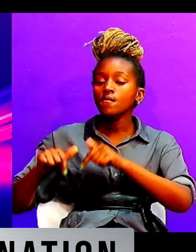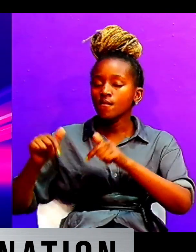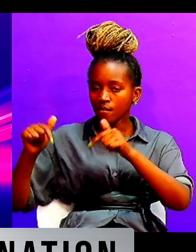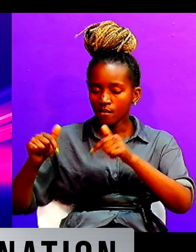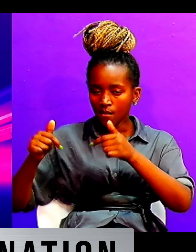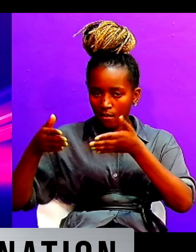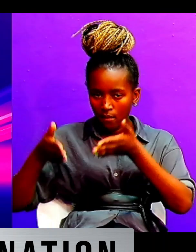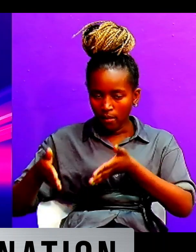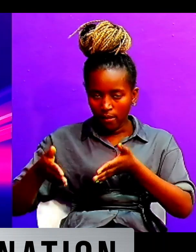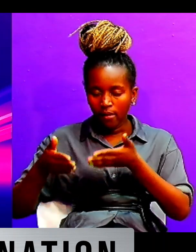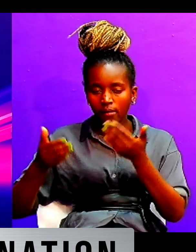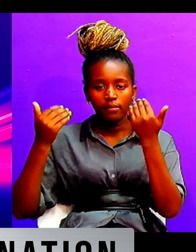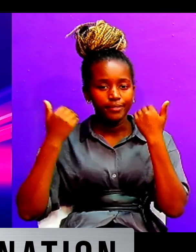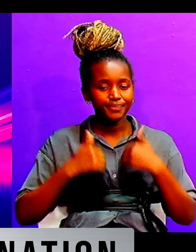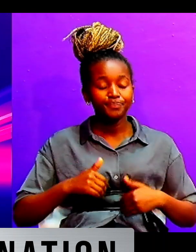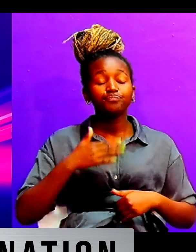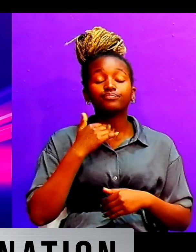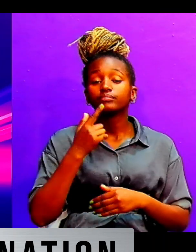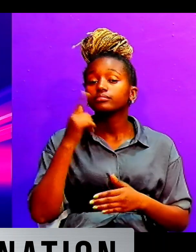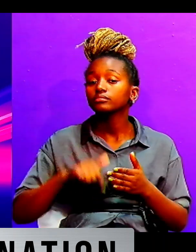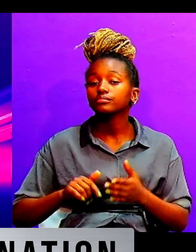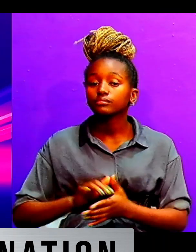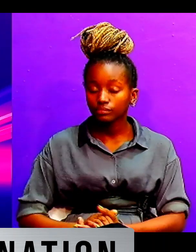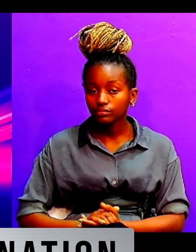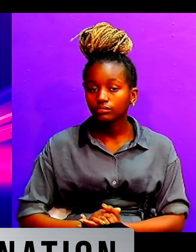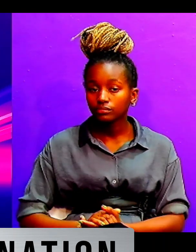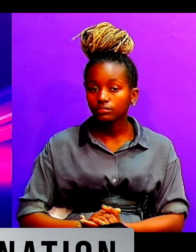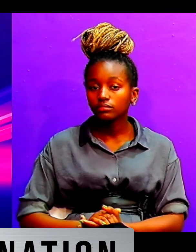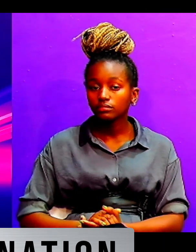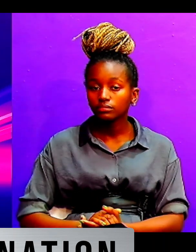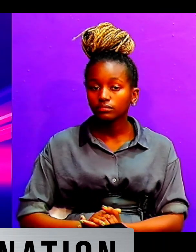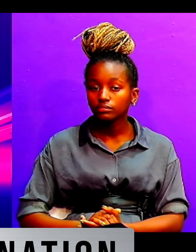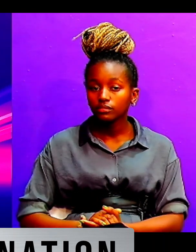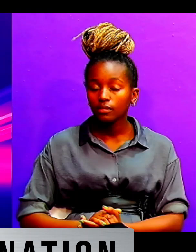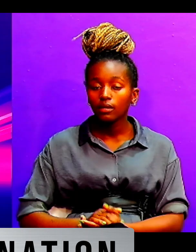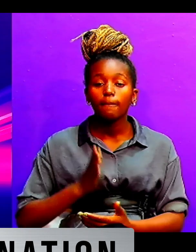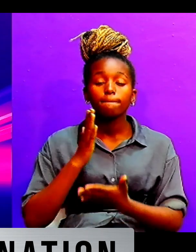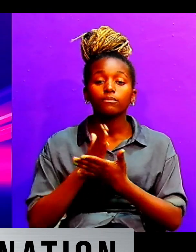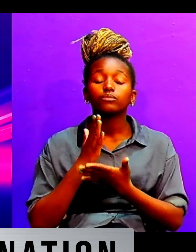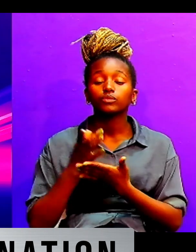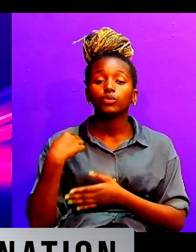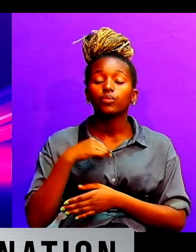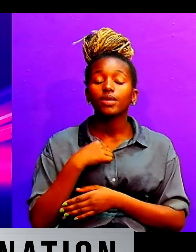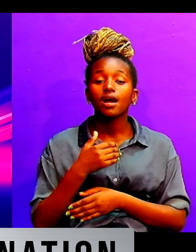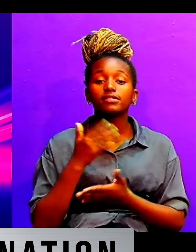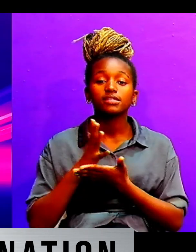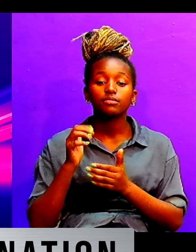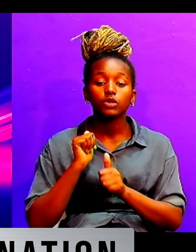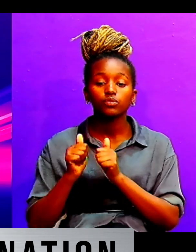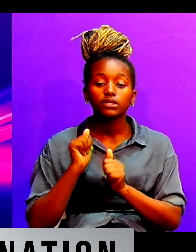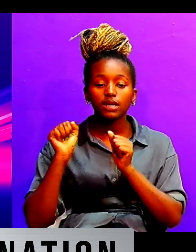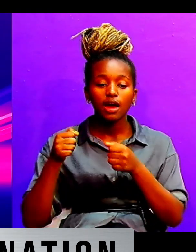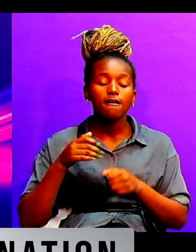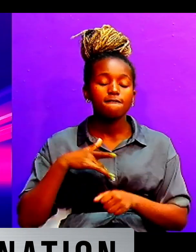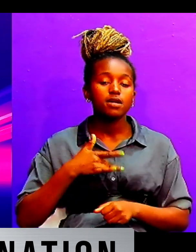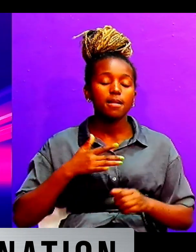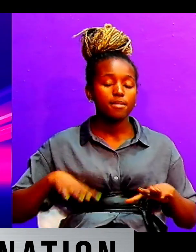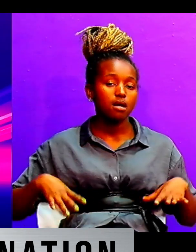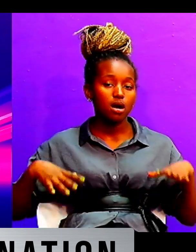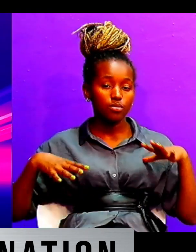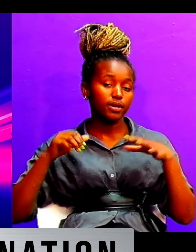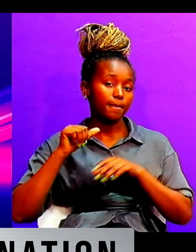I think I must start by saying that we have something that we can be proud of. Let's start